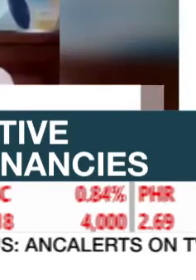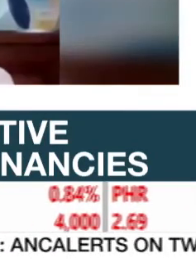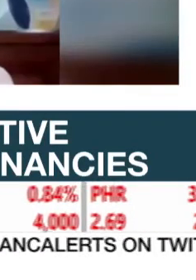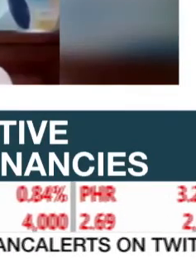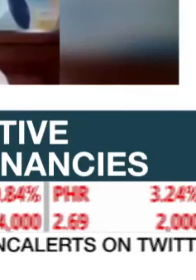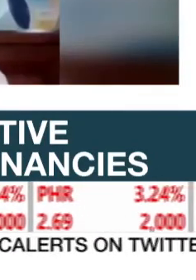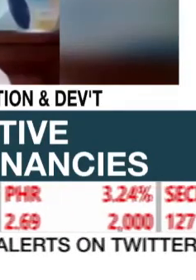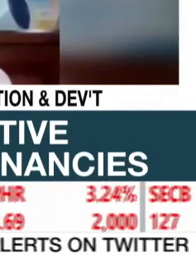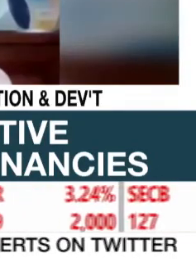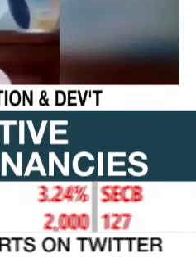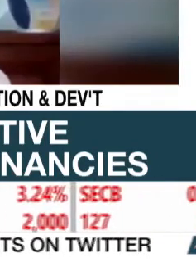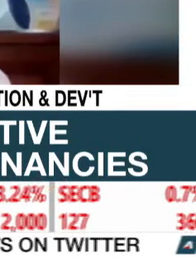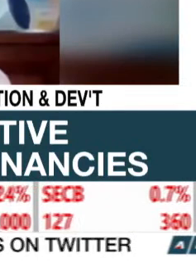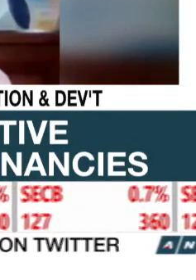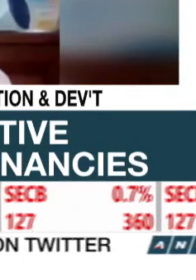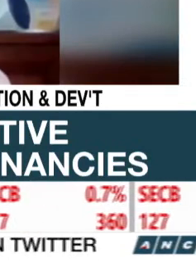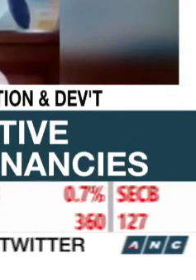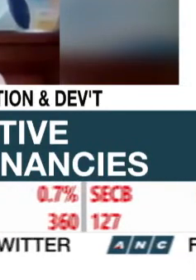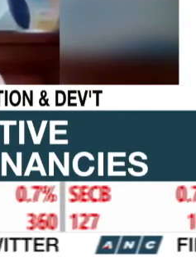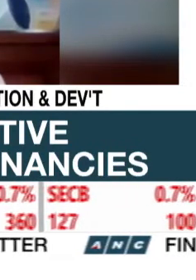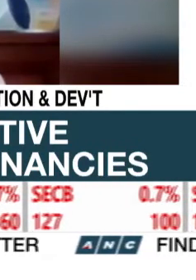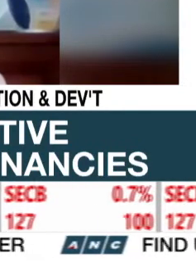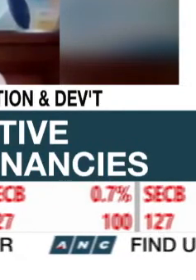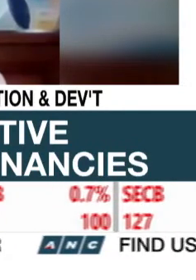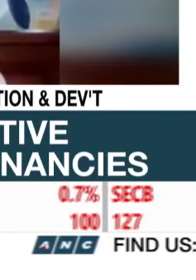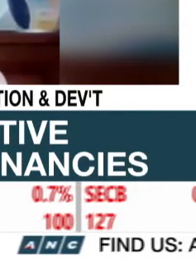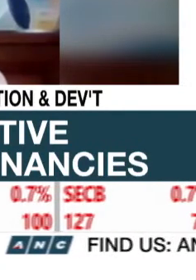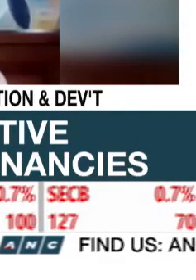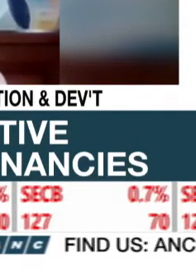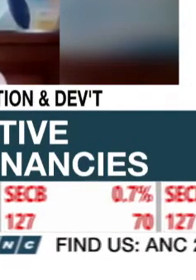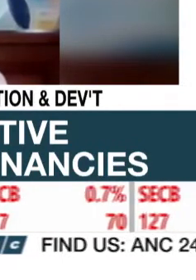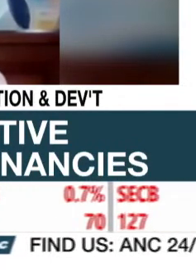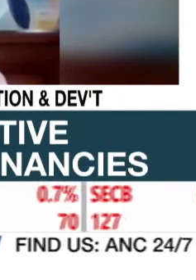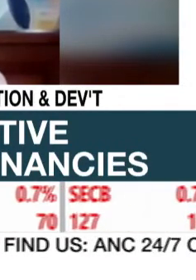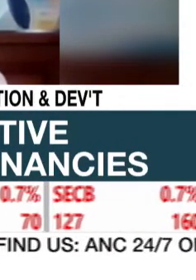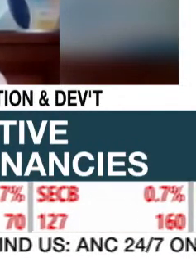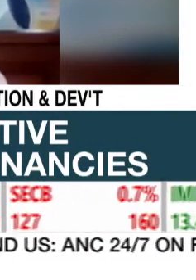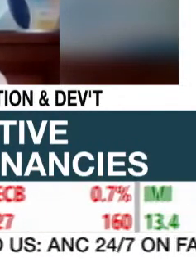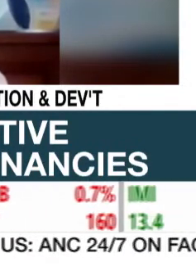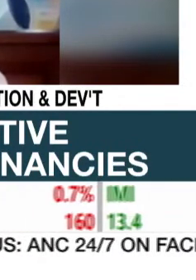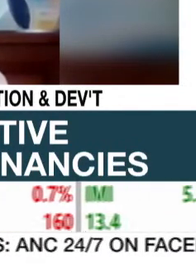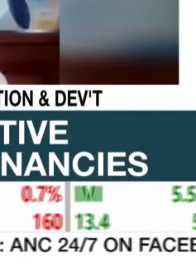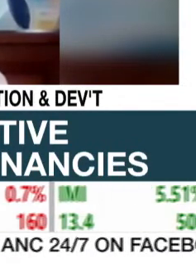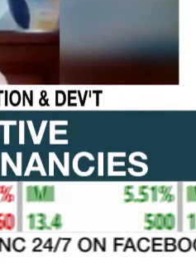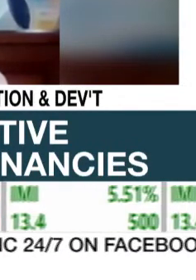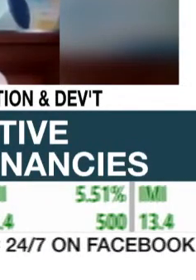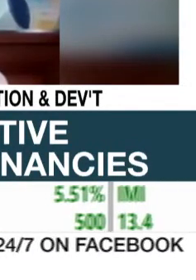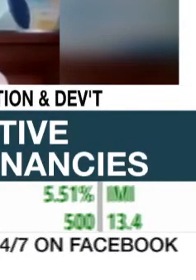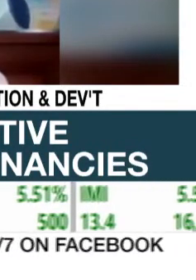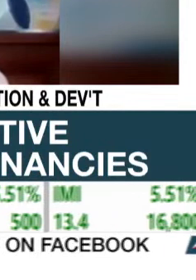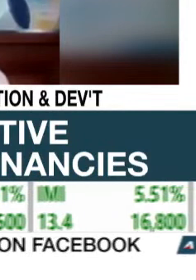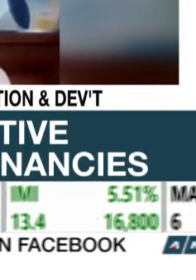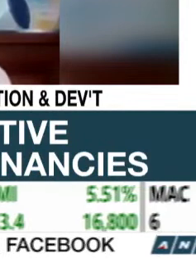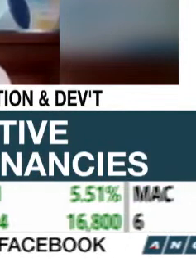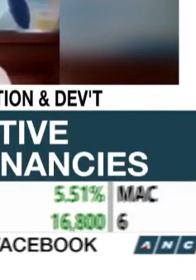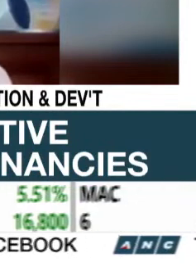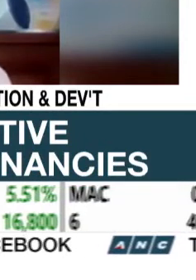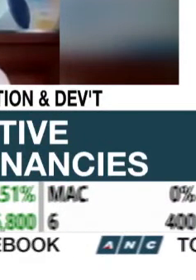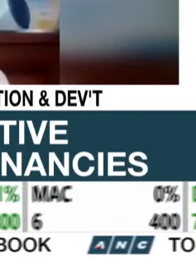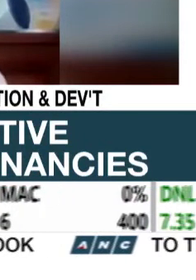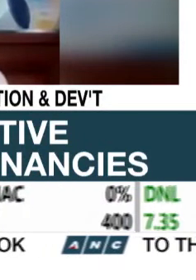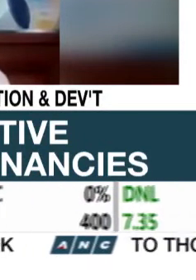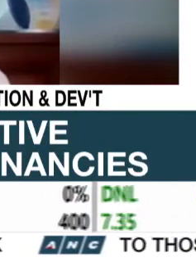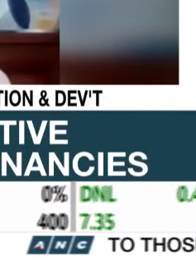a big jump in the number of young people engaging in premarital sex, which happened